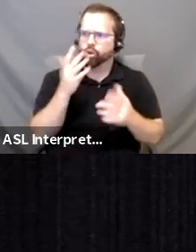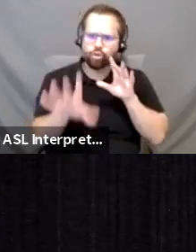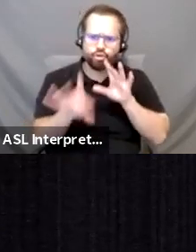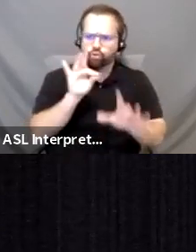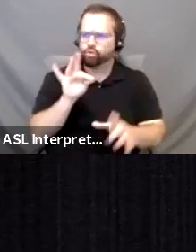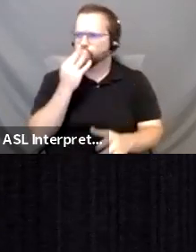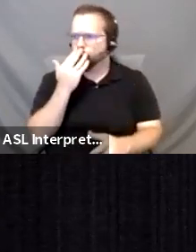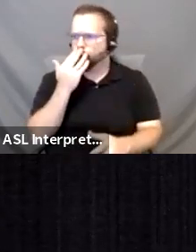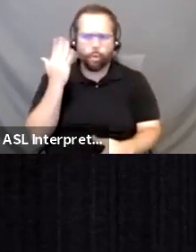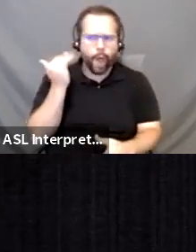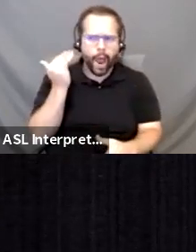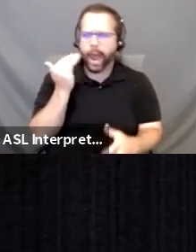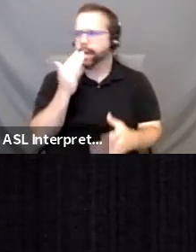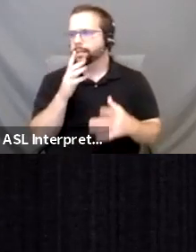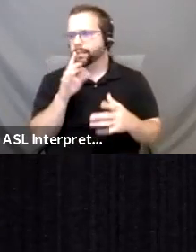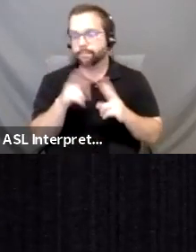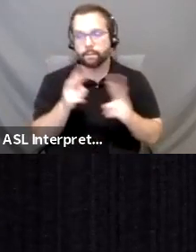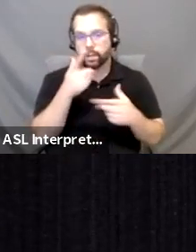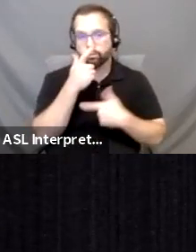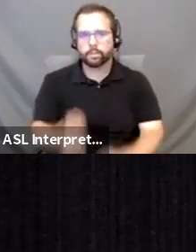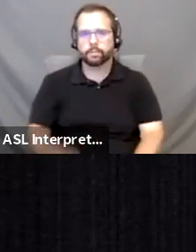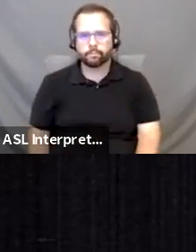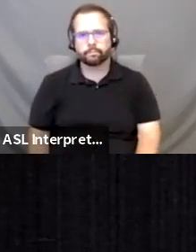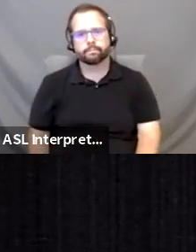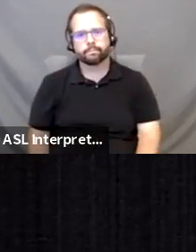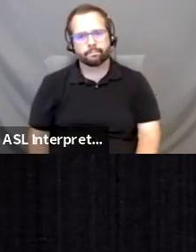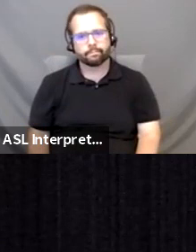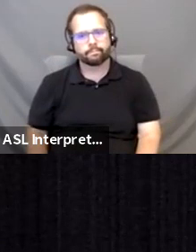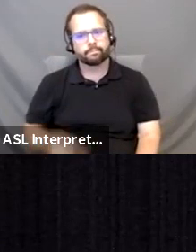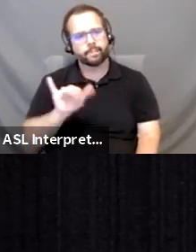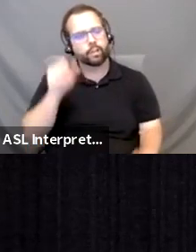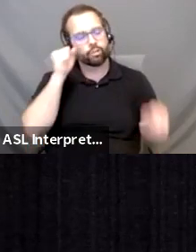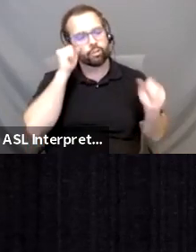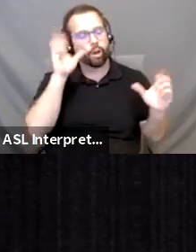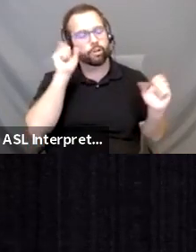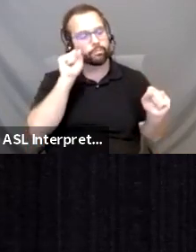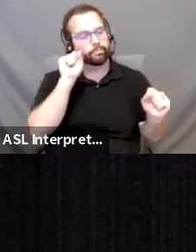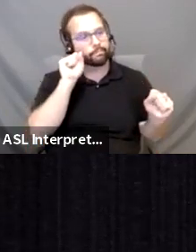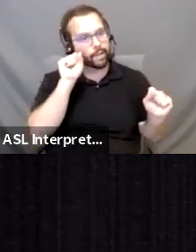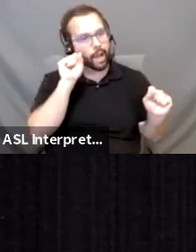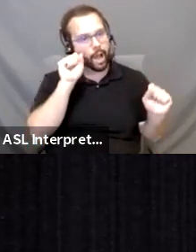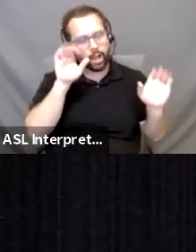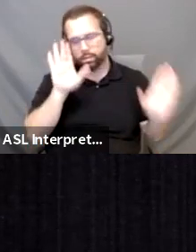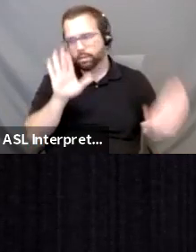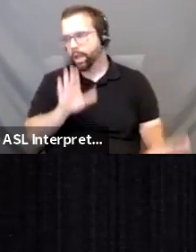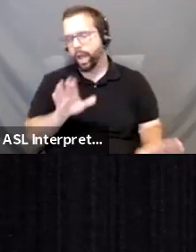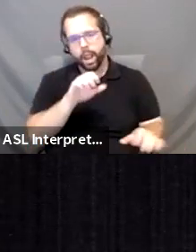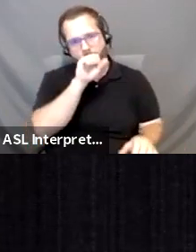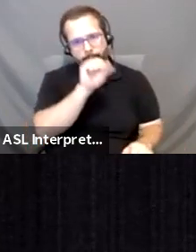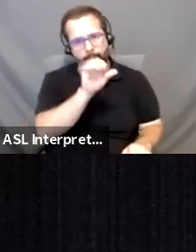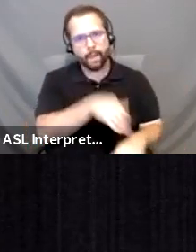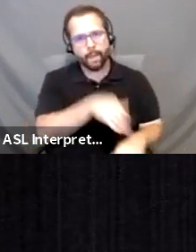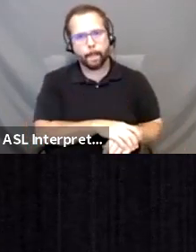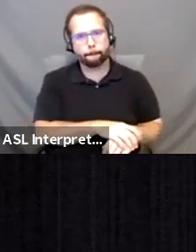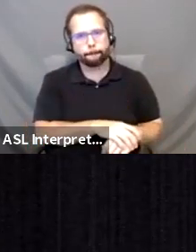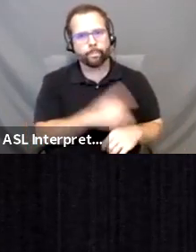it's pretty interesting. So that's awesome. I love that. They always say you should have a